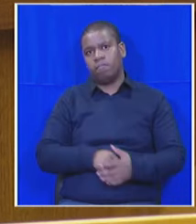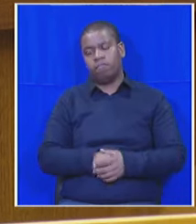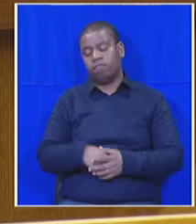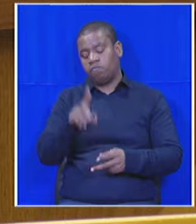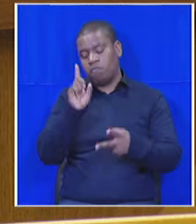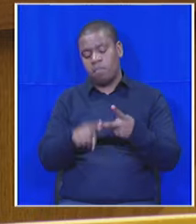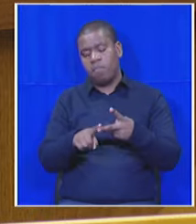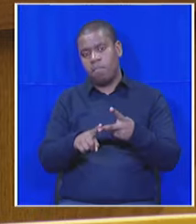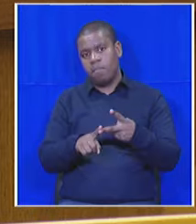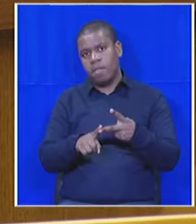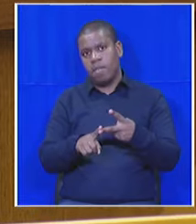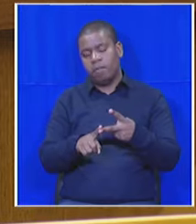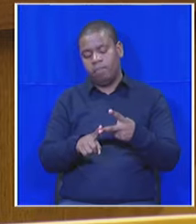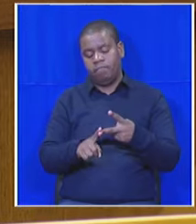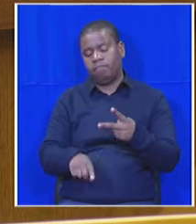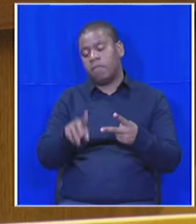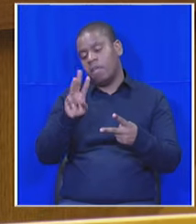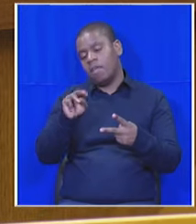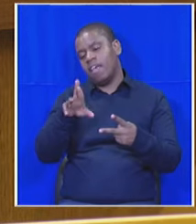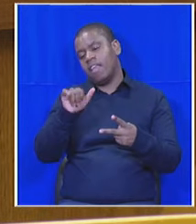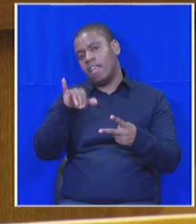Miss Ria Marikana Pieja.